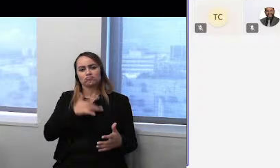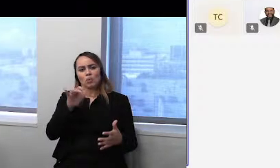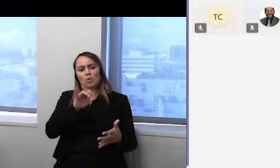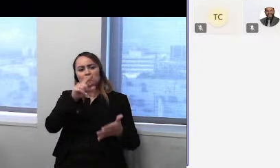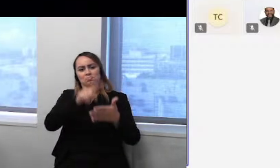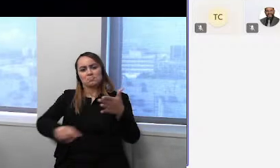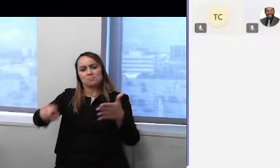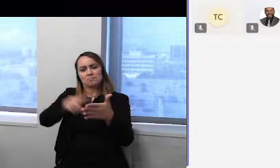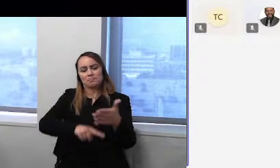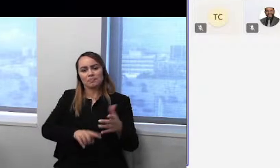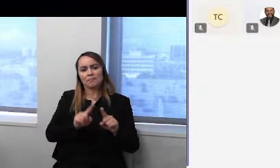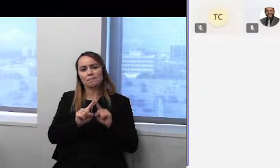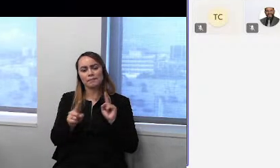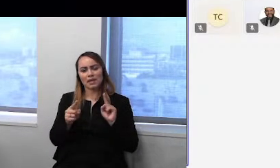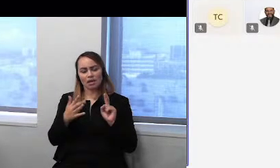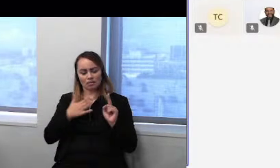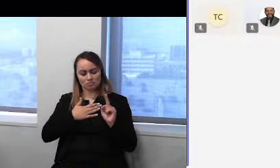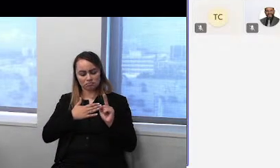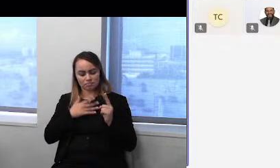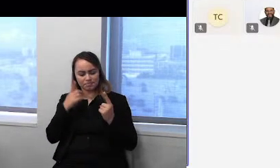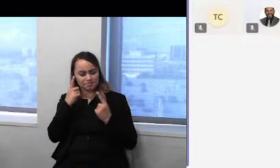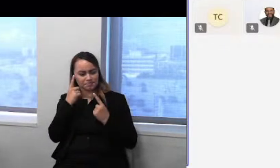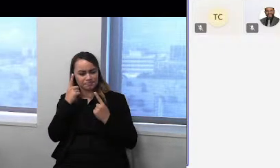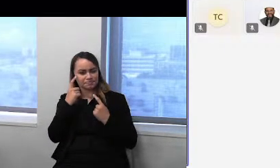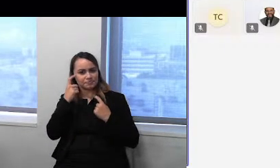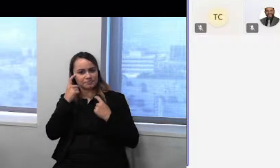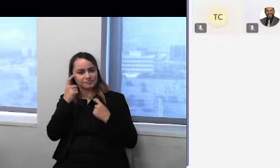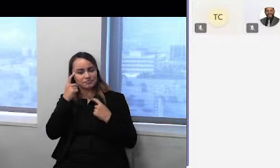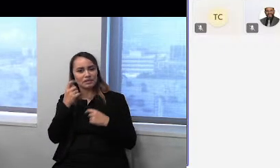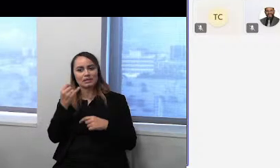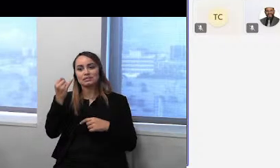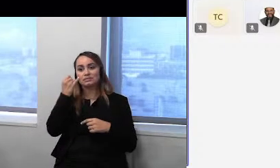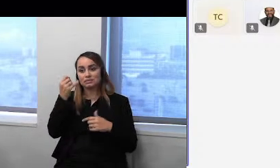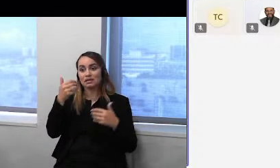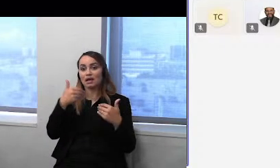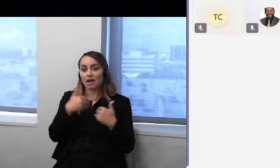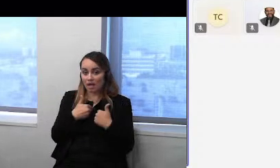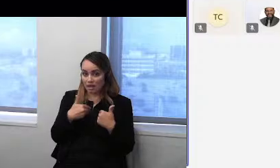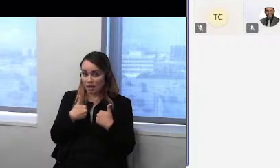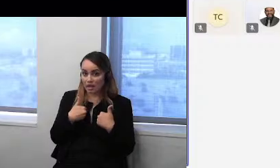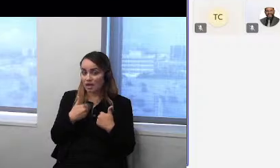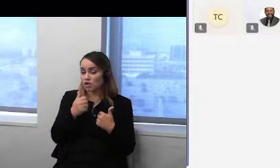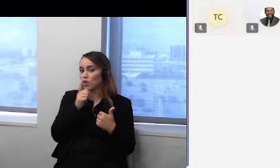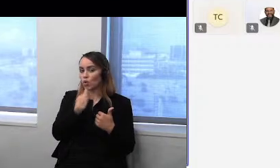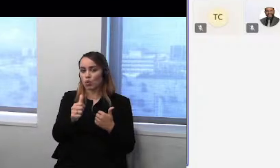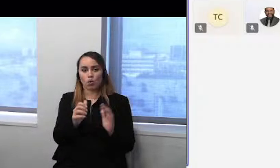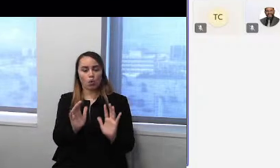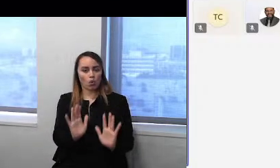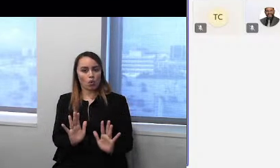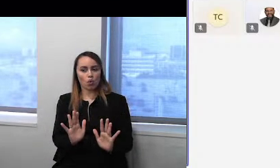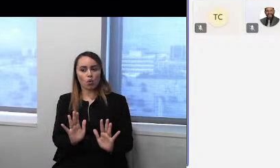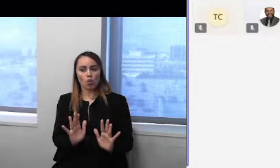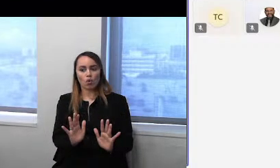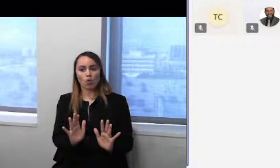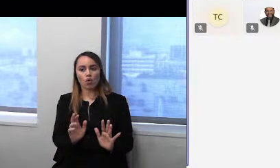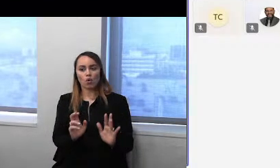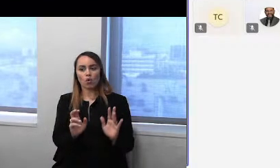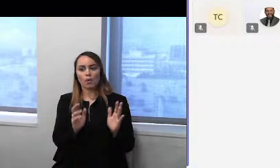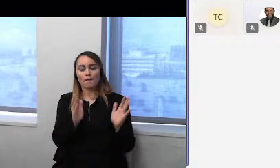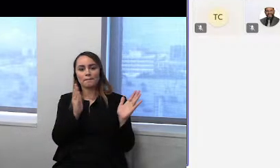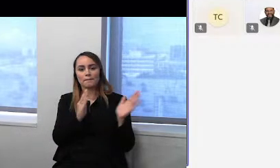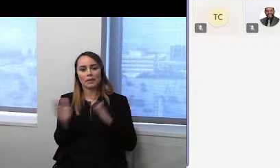but I'm wondering if there is not today a renewable integrated transmission